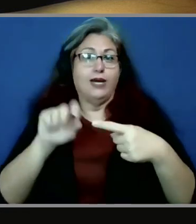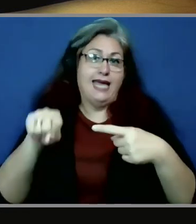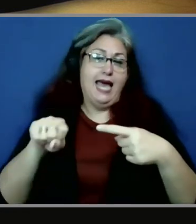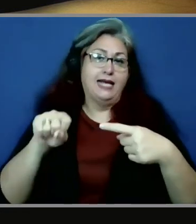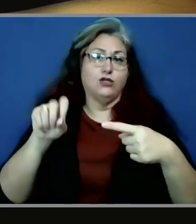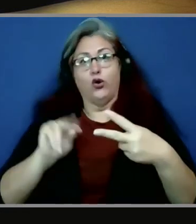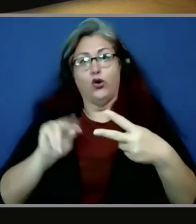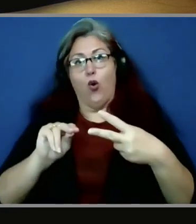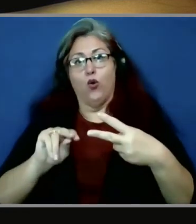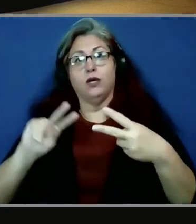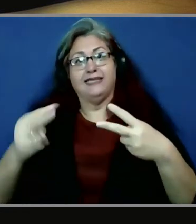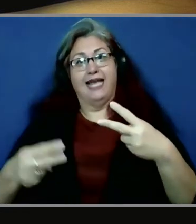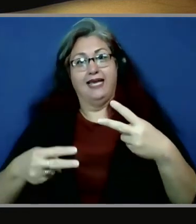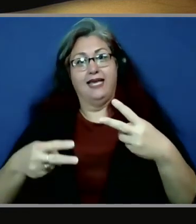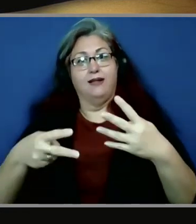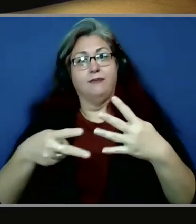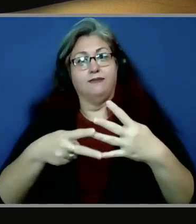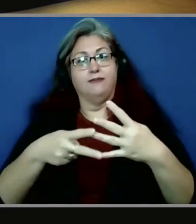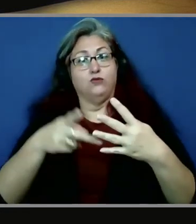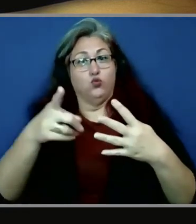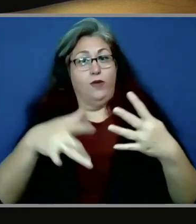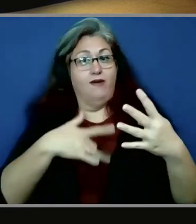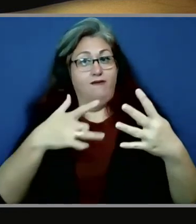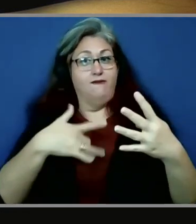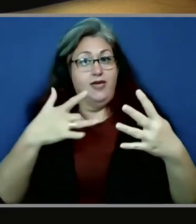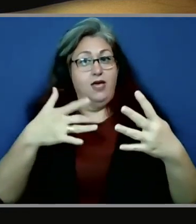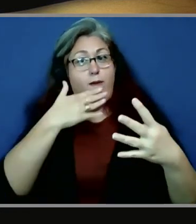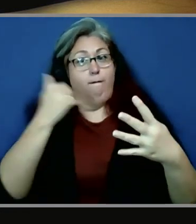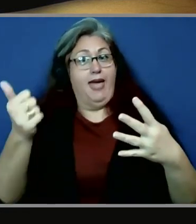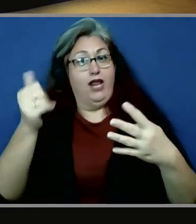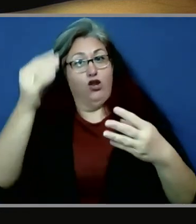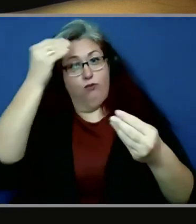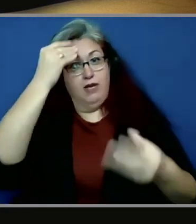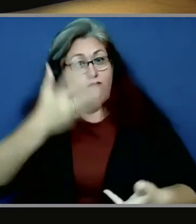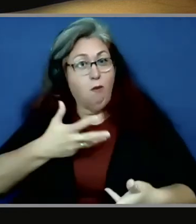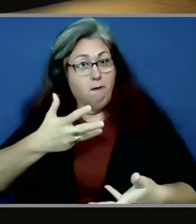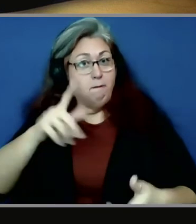no. 2, do you feel better informed?